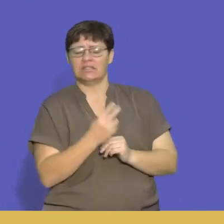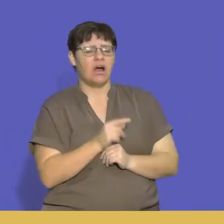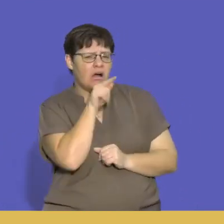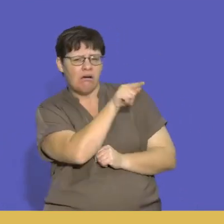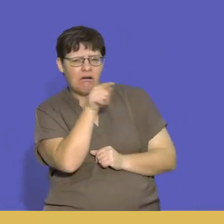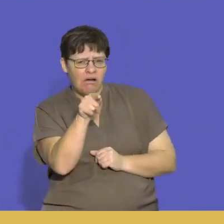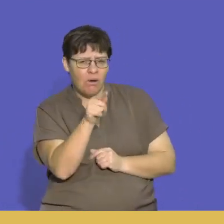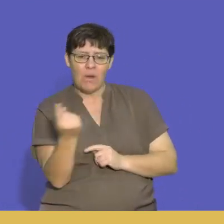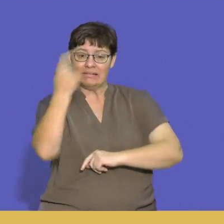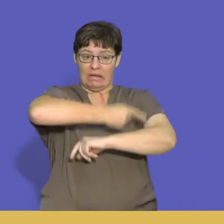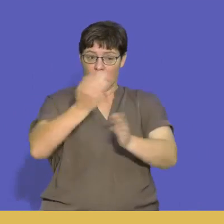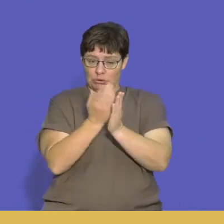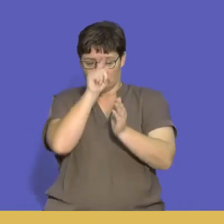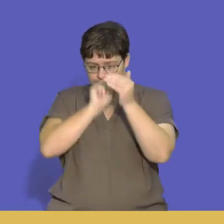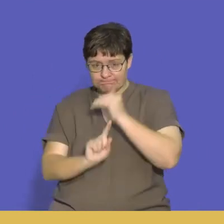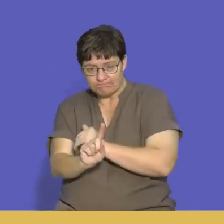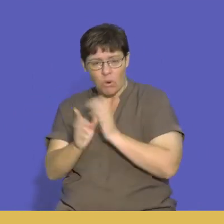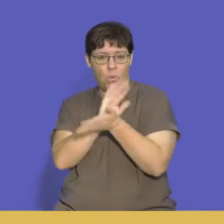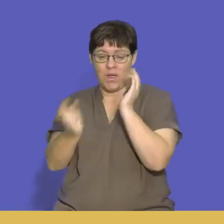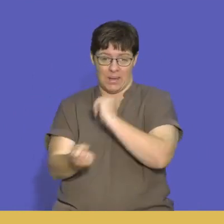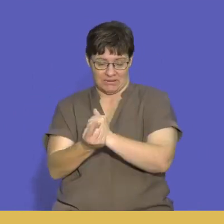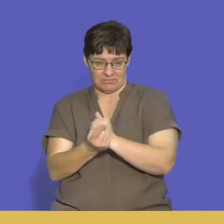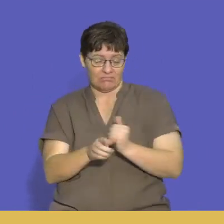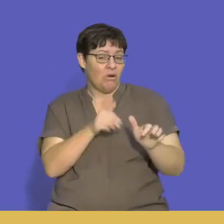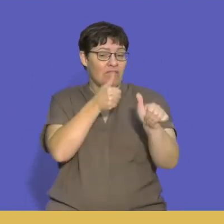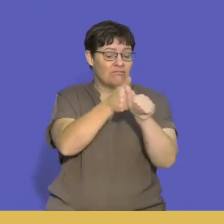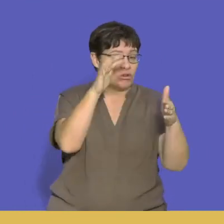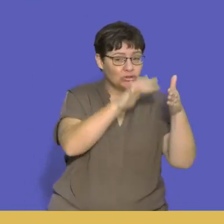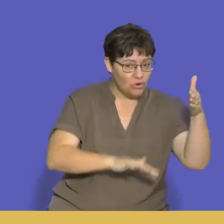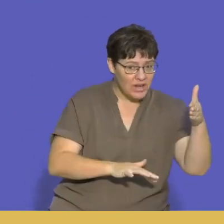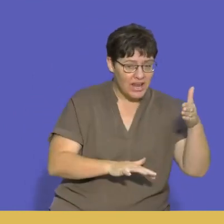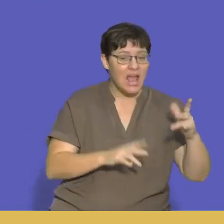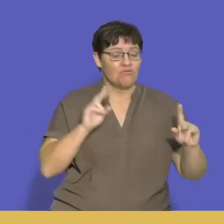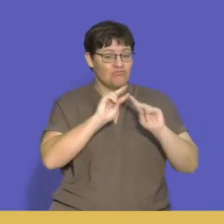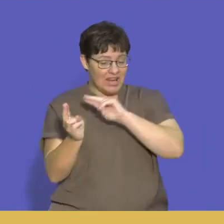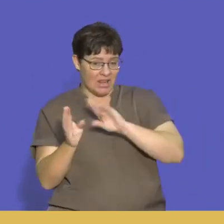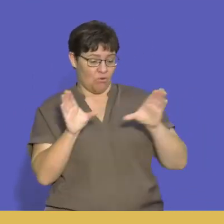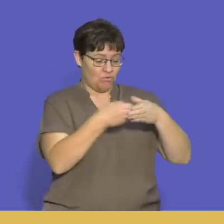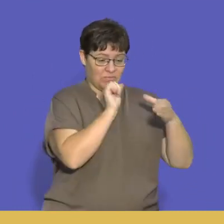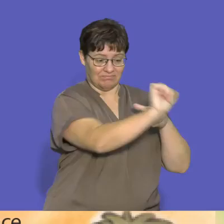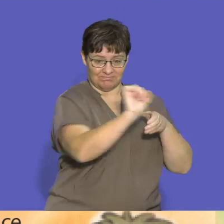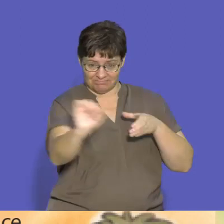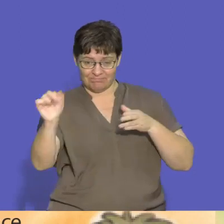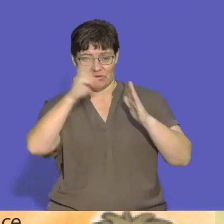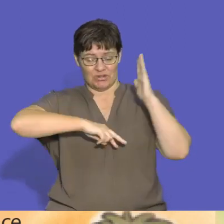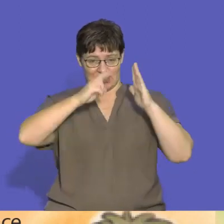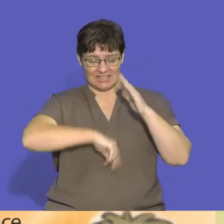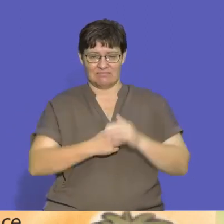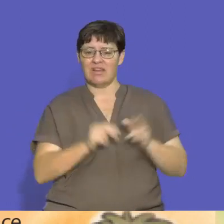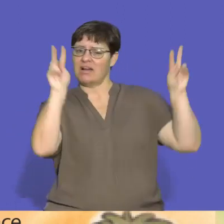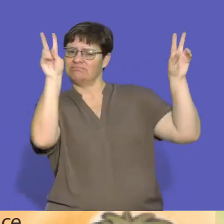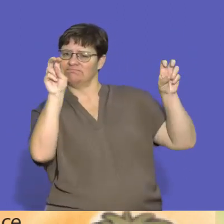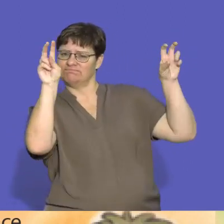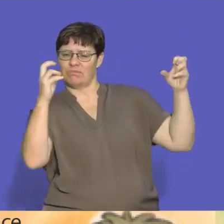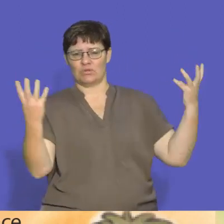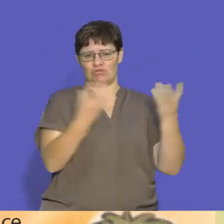and what happened to them one day at school. Follow the story and get ready to read with your group. Let's read the